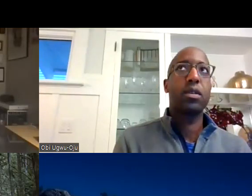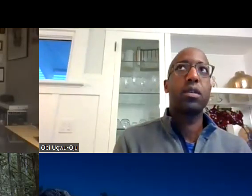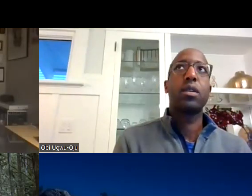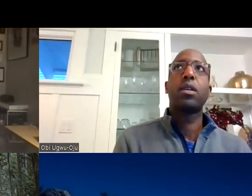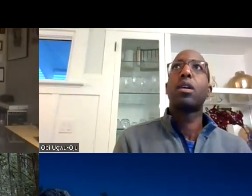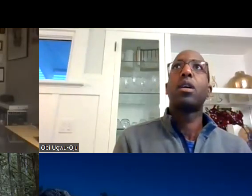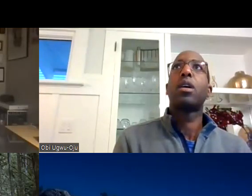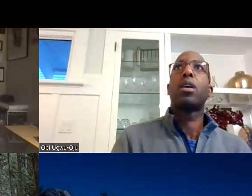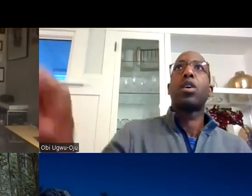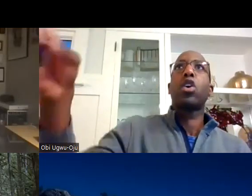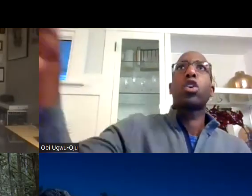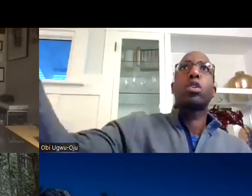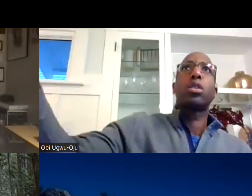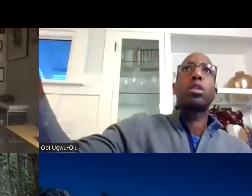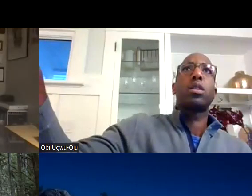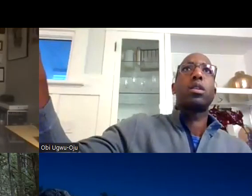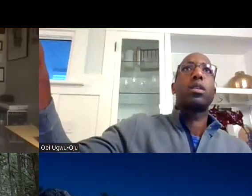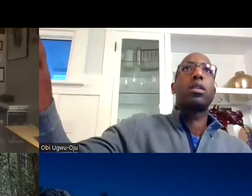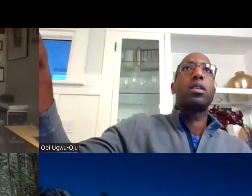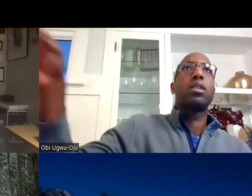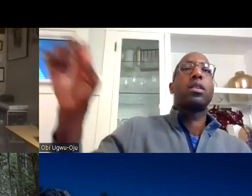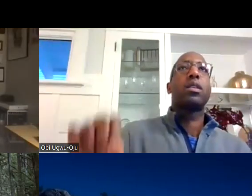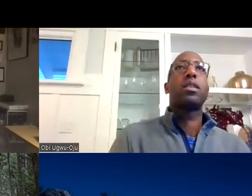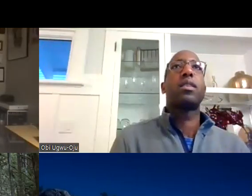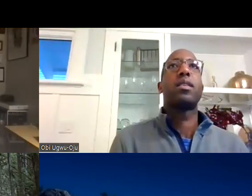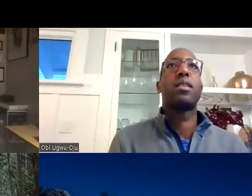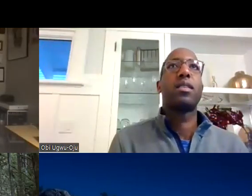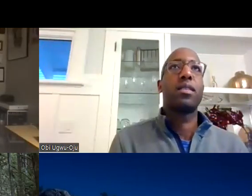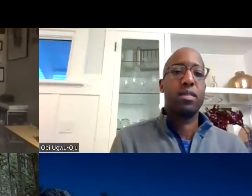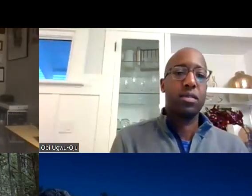The first paragraph about the interpreters and.